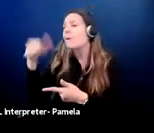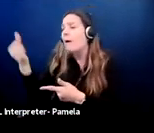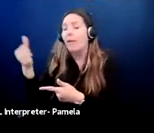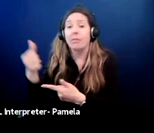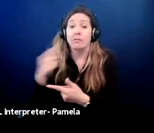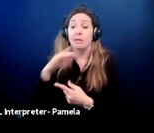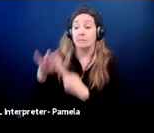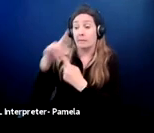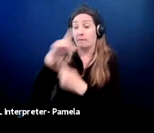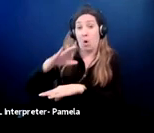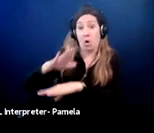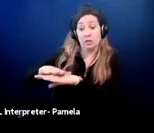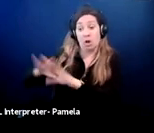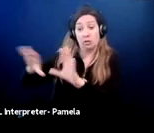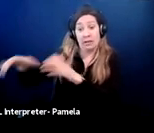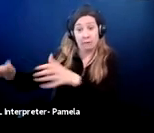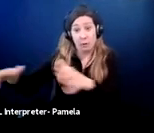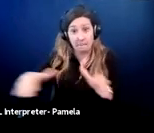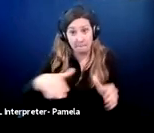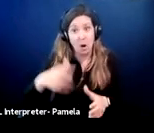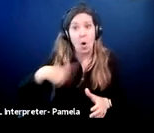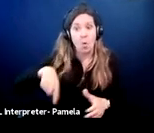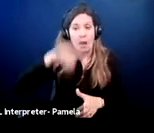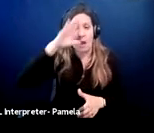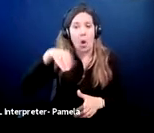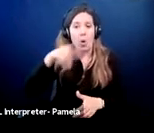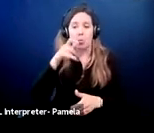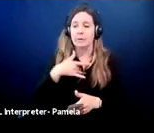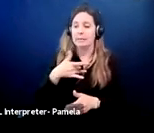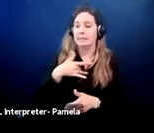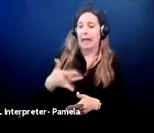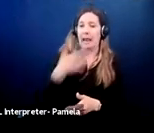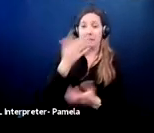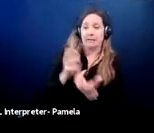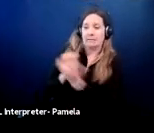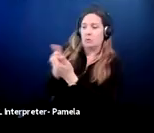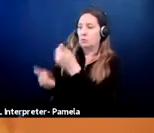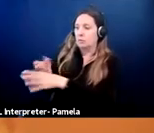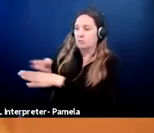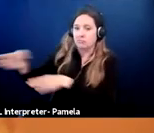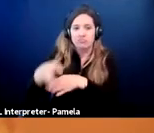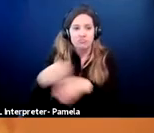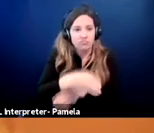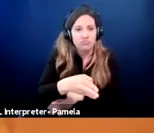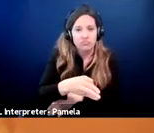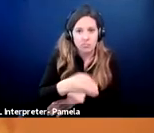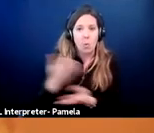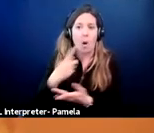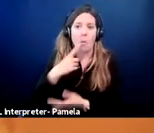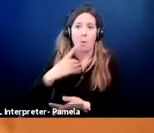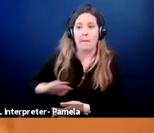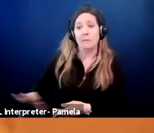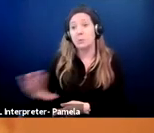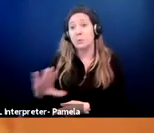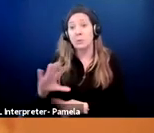firms. We know nationally who's good at what and what's beneficial to each company.